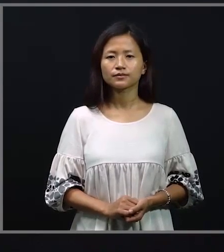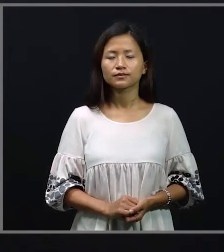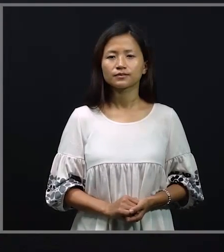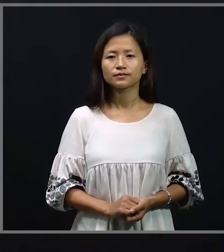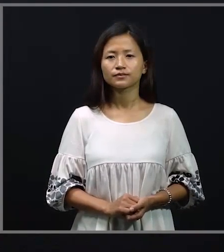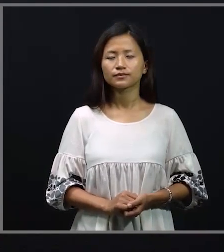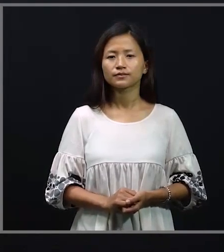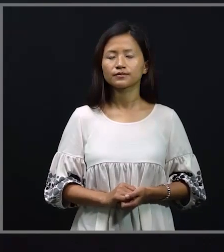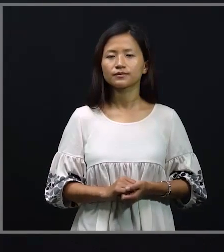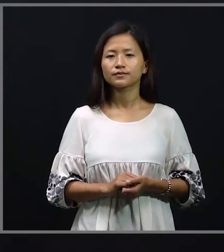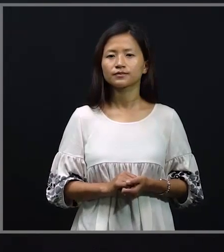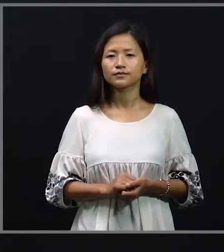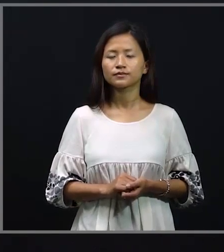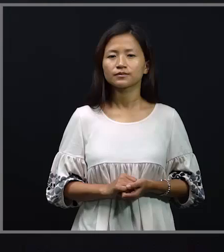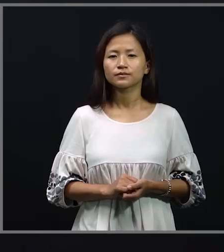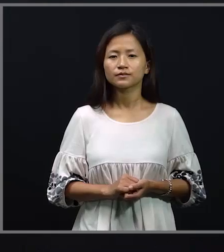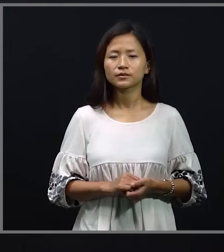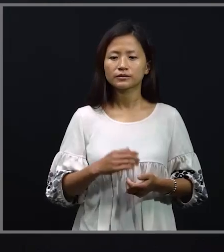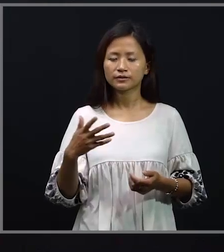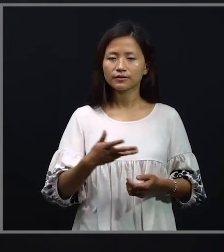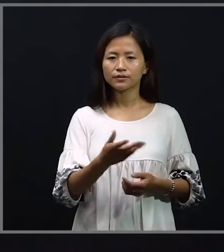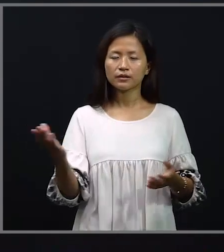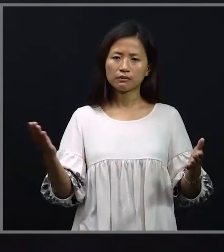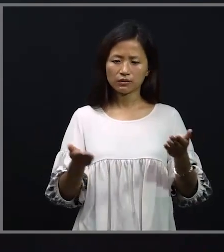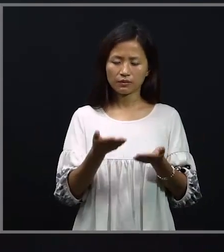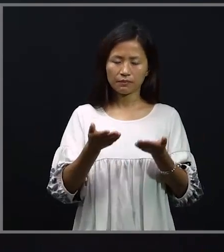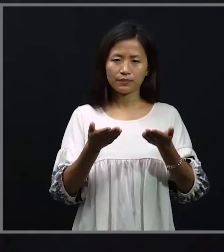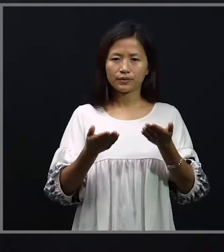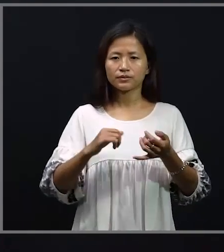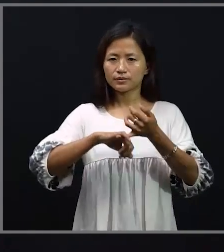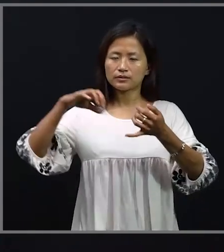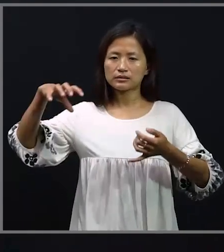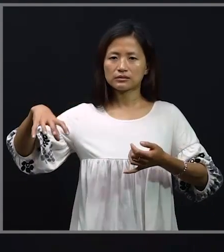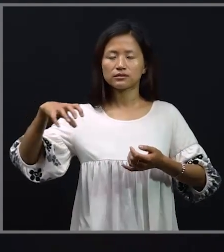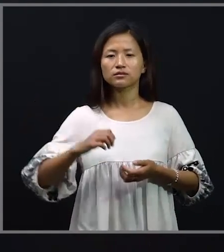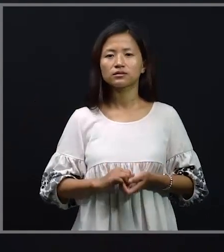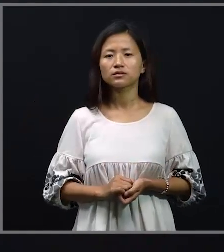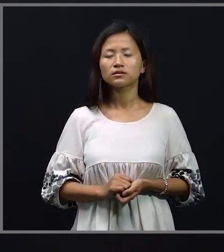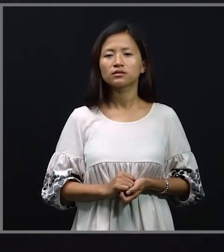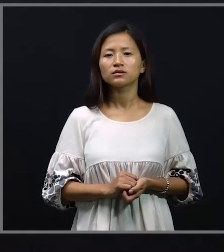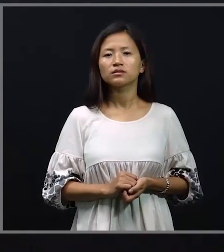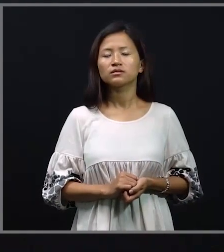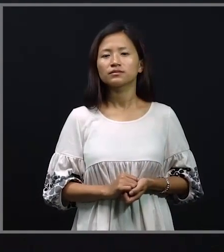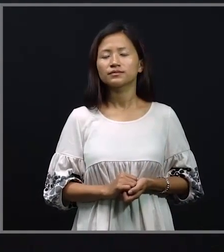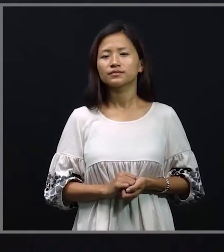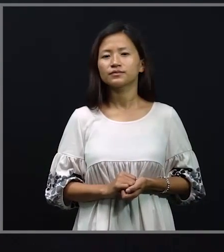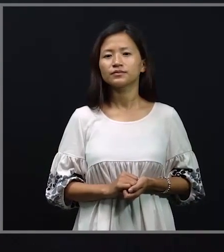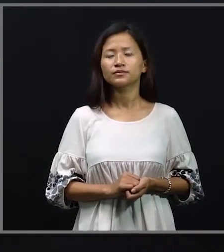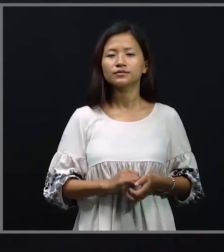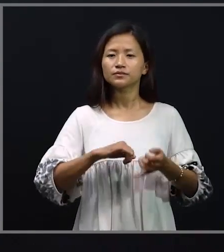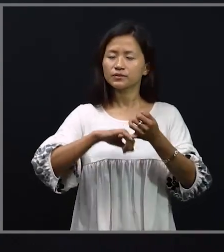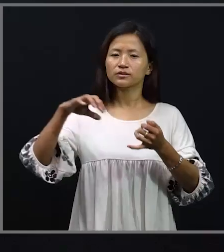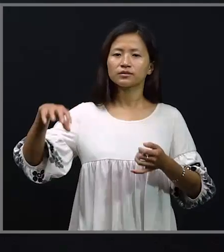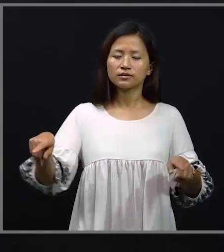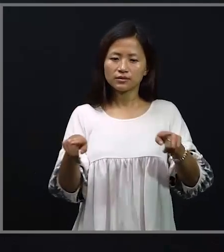the society, and that they compare state. They say that, the Marxist says that state